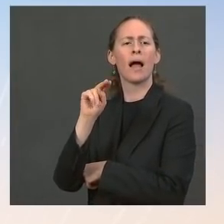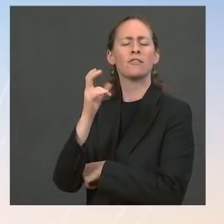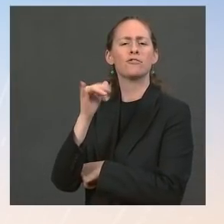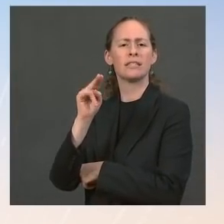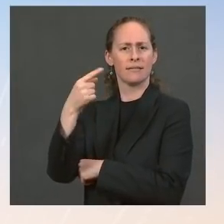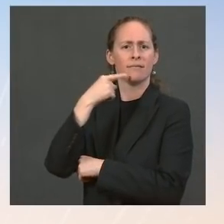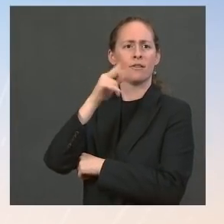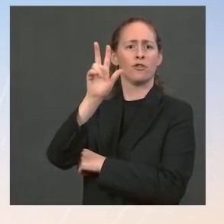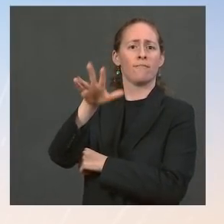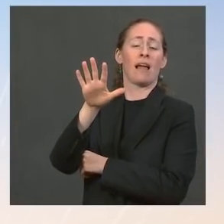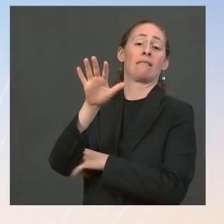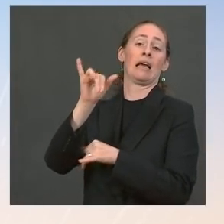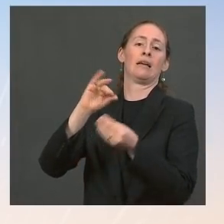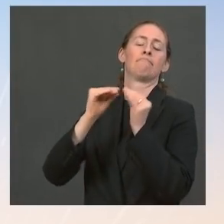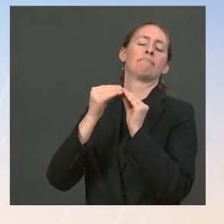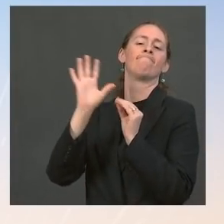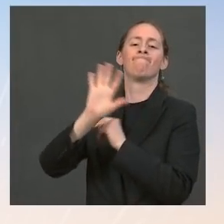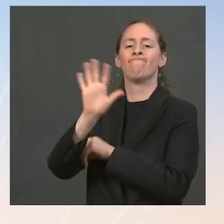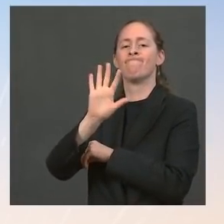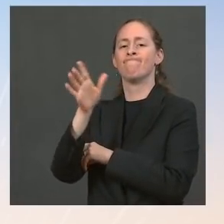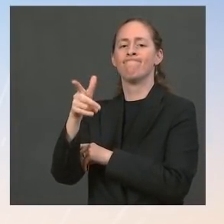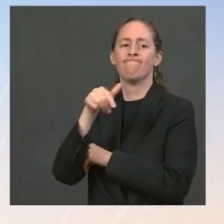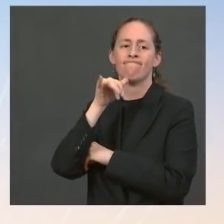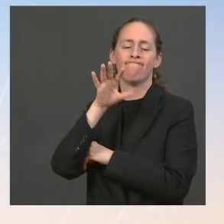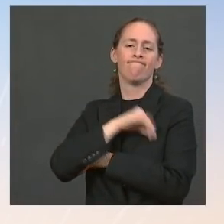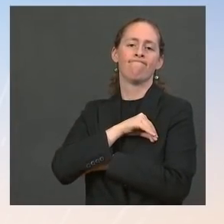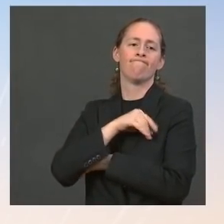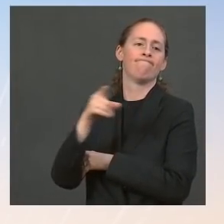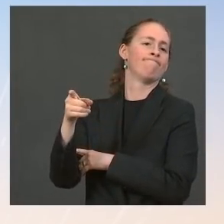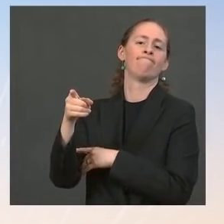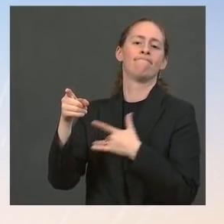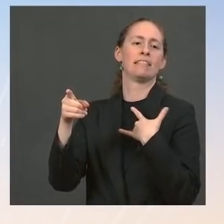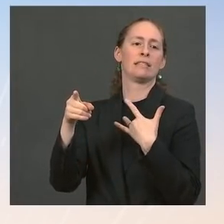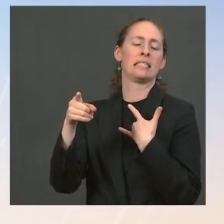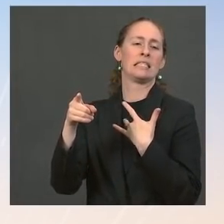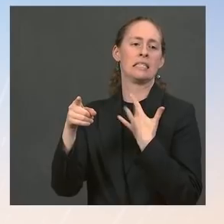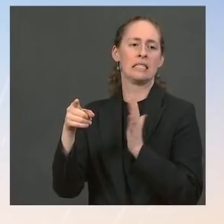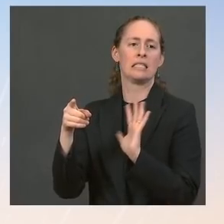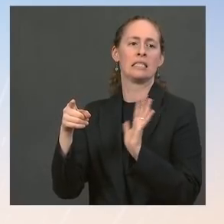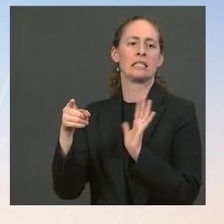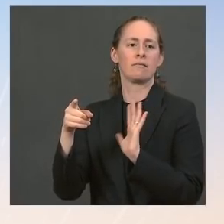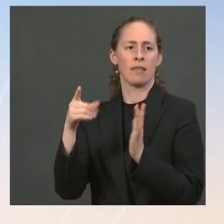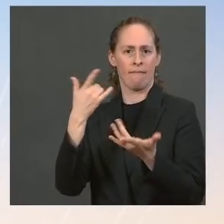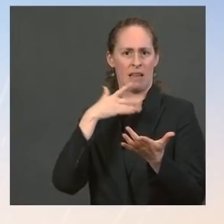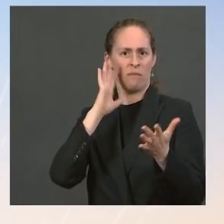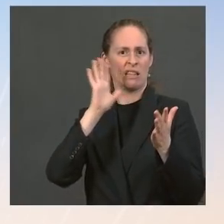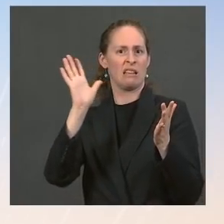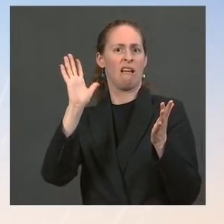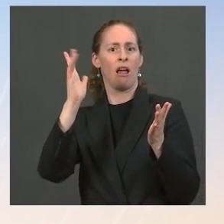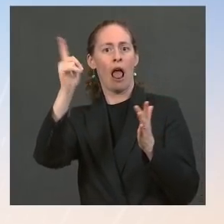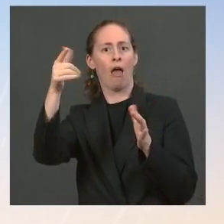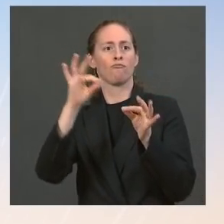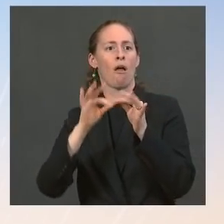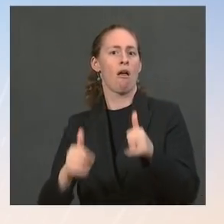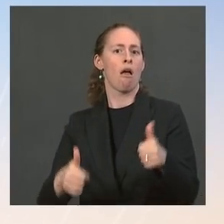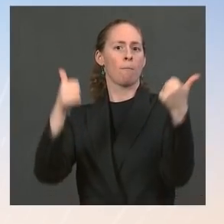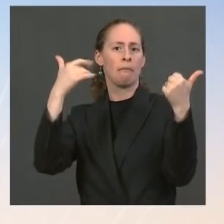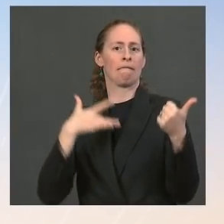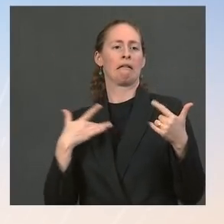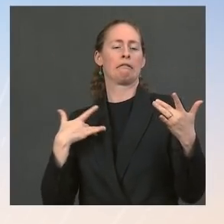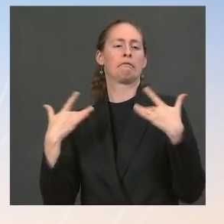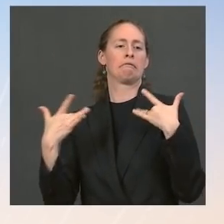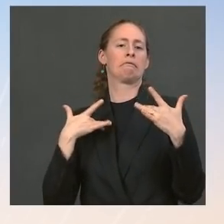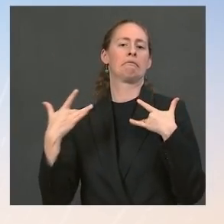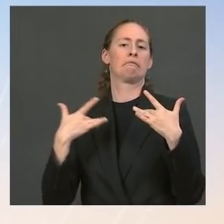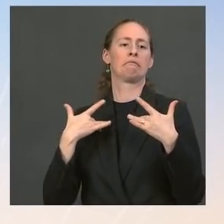about how it would impact inflation in the economy. And I'm curious what the White House thinks of that concern and